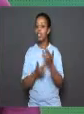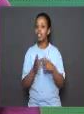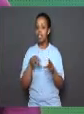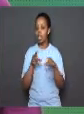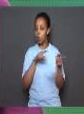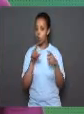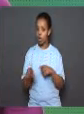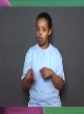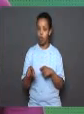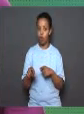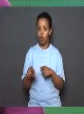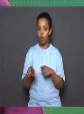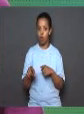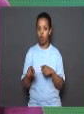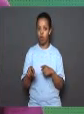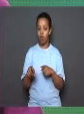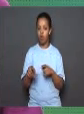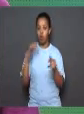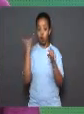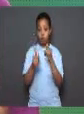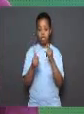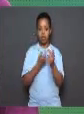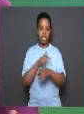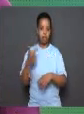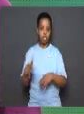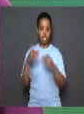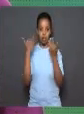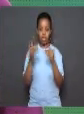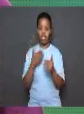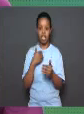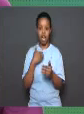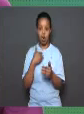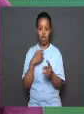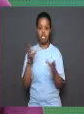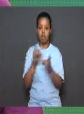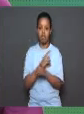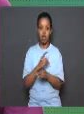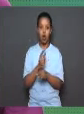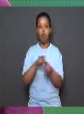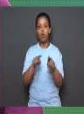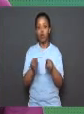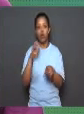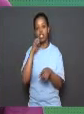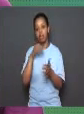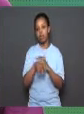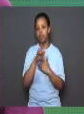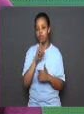the range in optimum temperatures that occurs in different